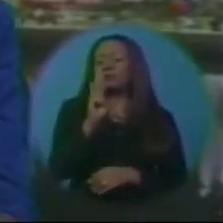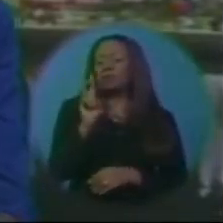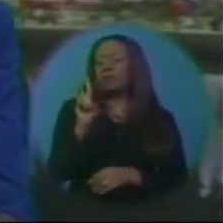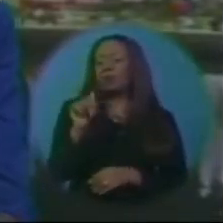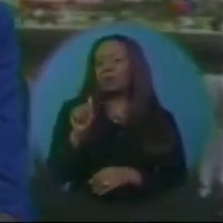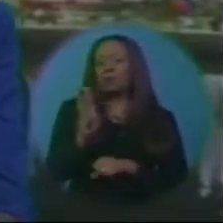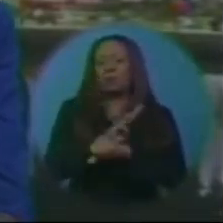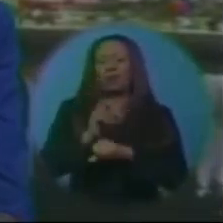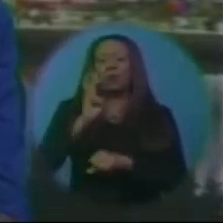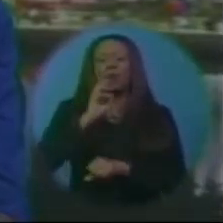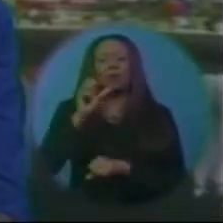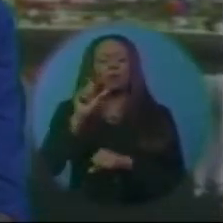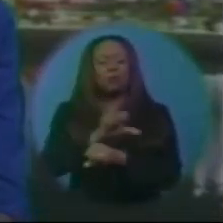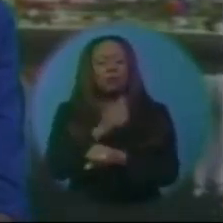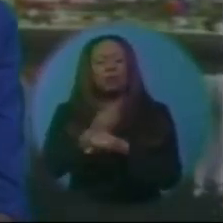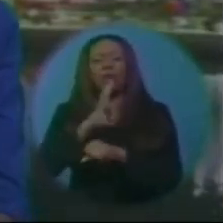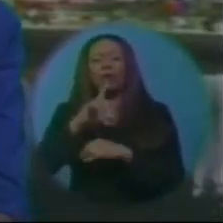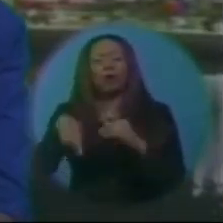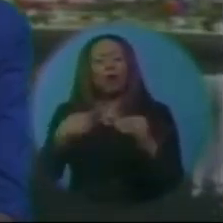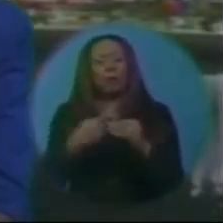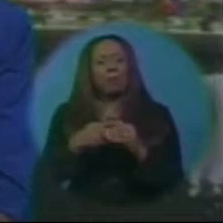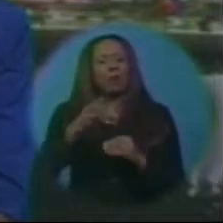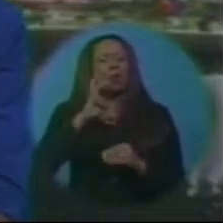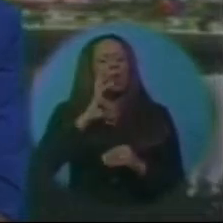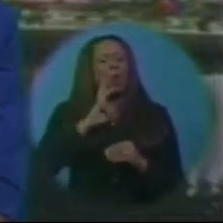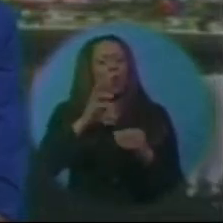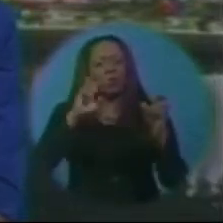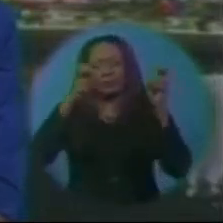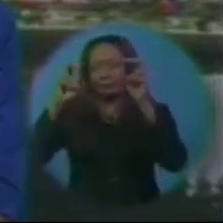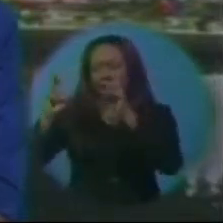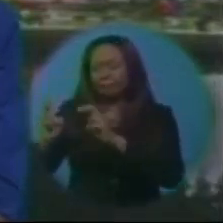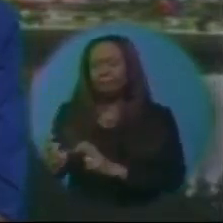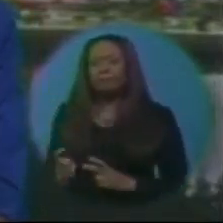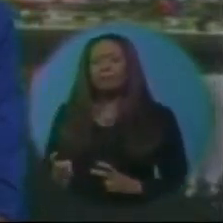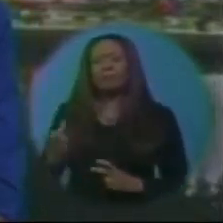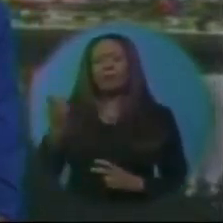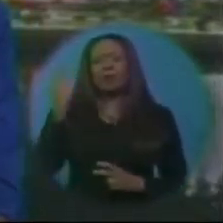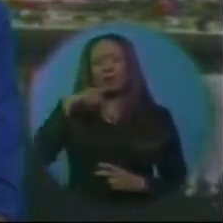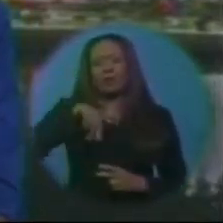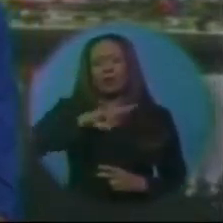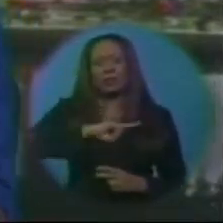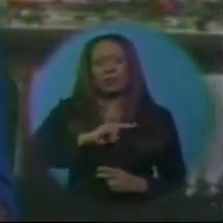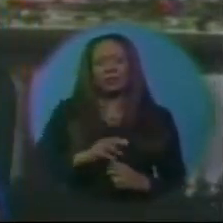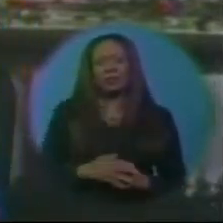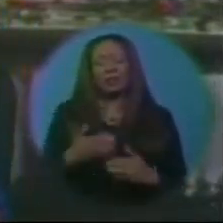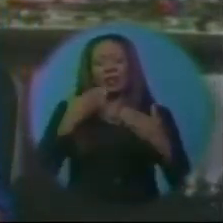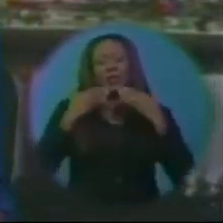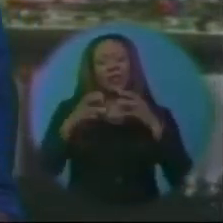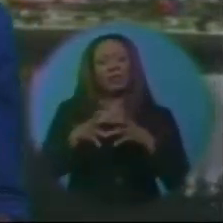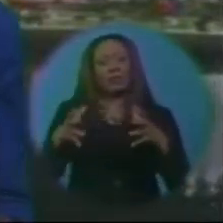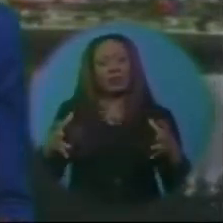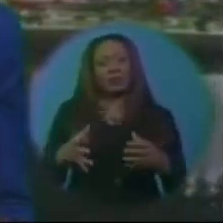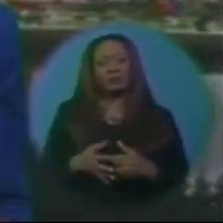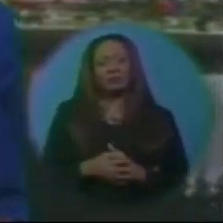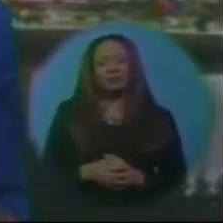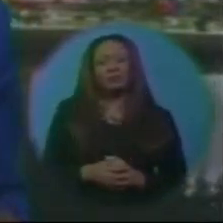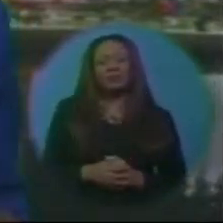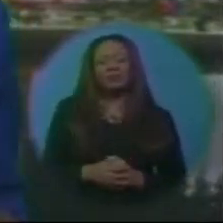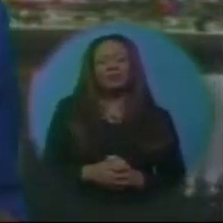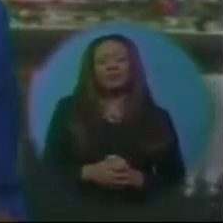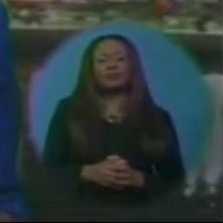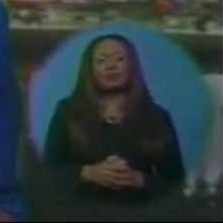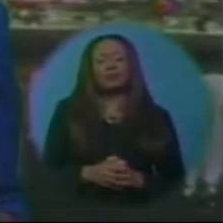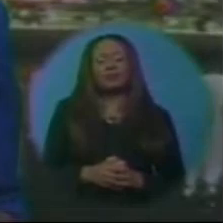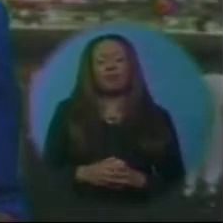Coast sewage issue and some other issues facing the Barbados Water Authority. Thank you very much for joining us.